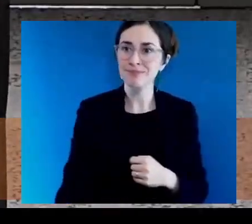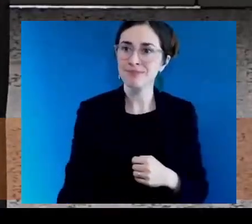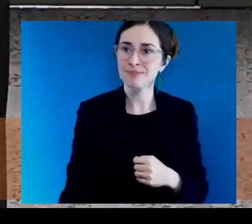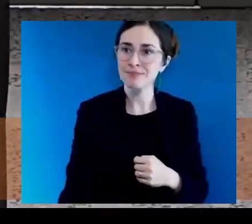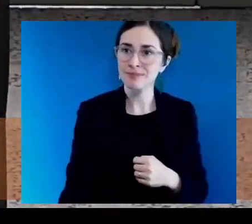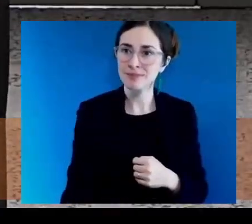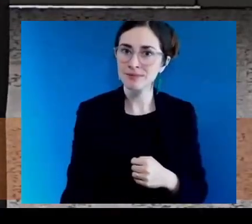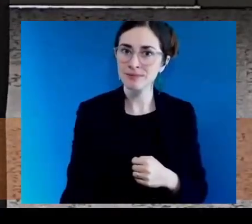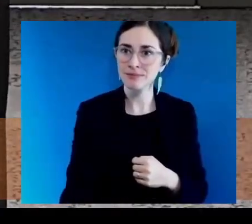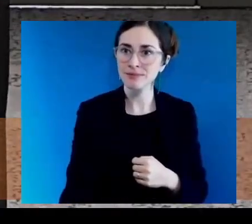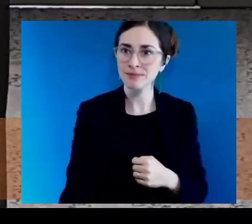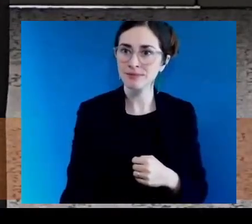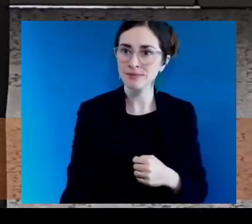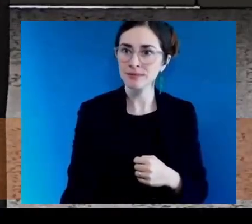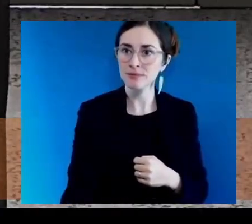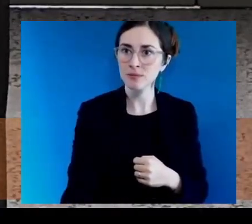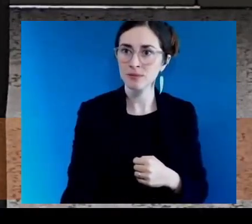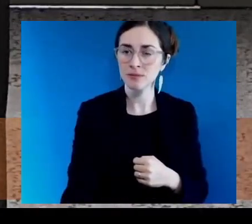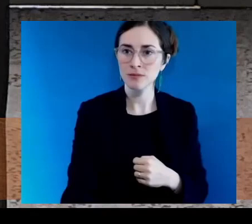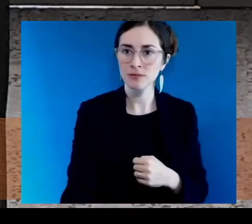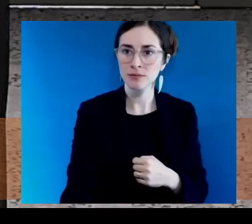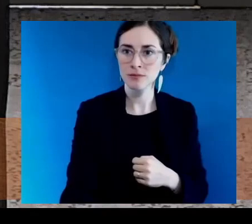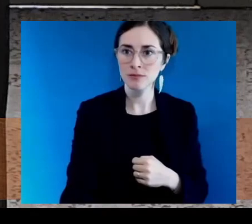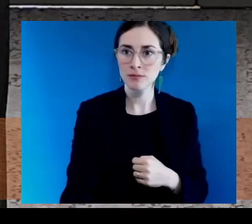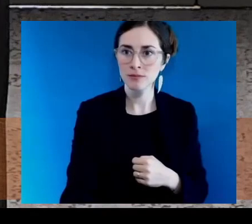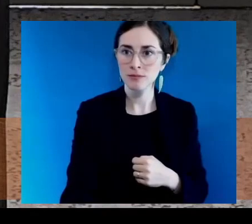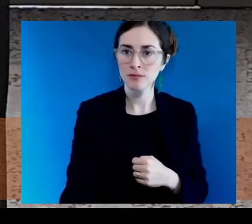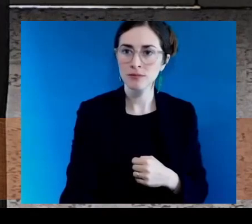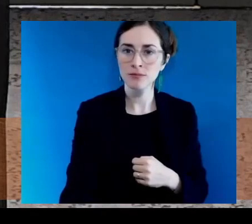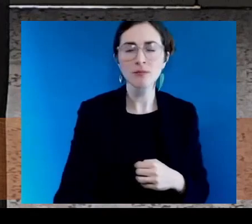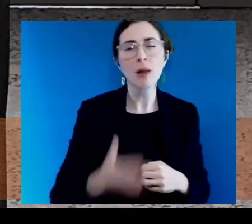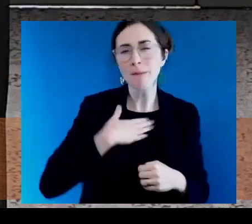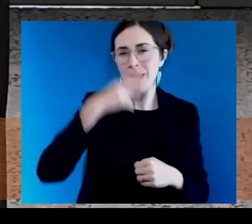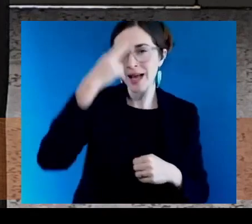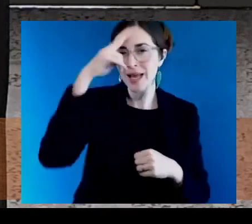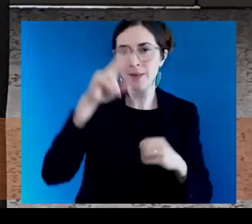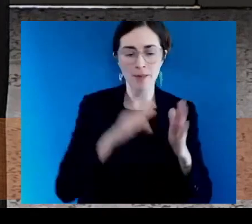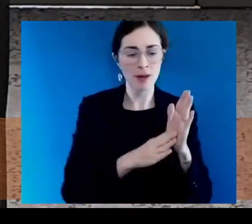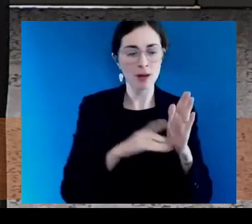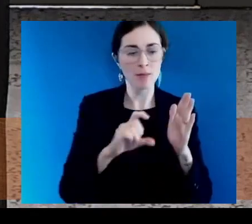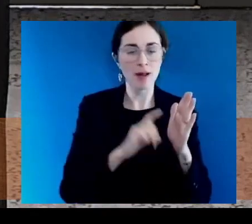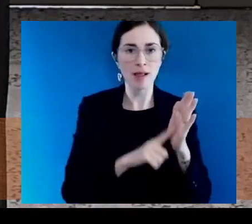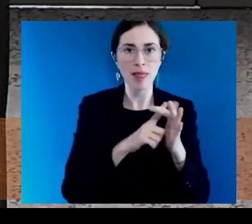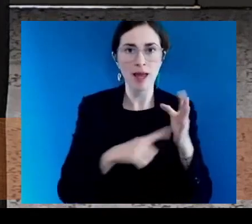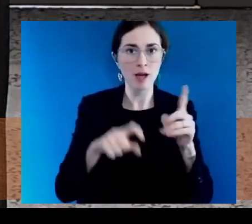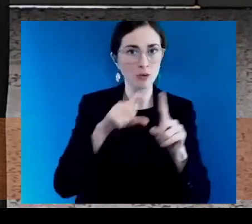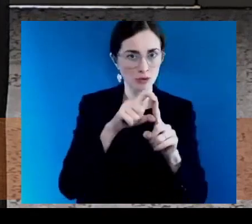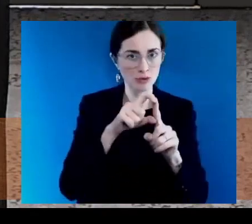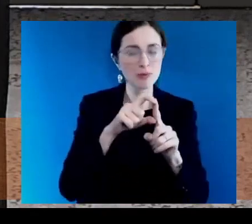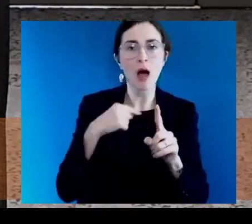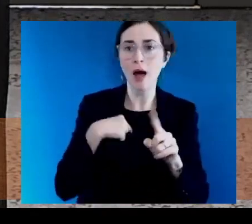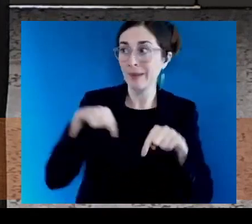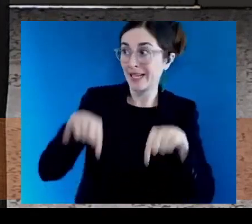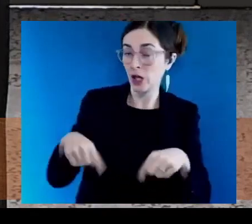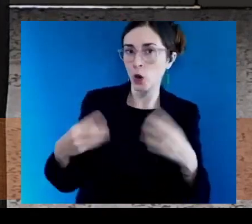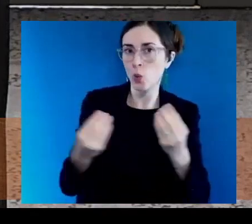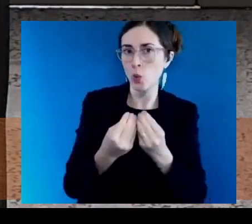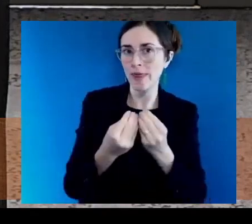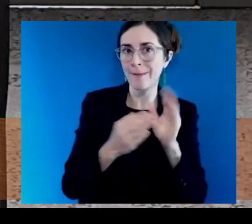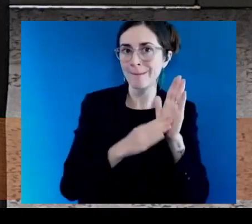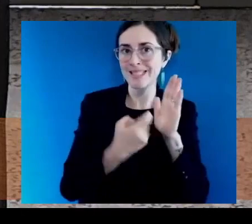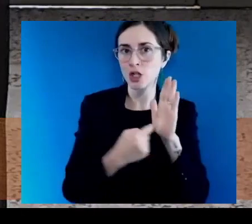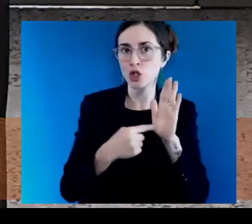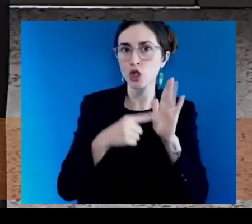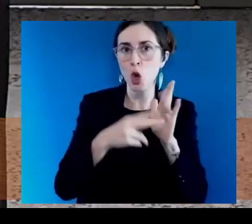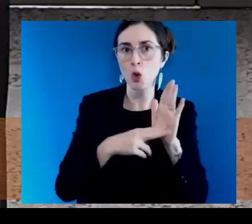Thank you, Chair. My name is McLeod. I appear with Mr. Tony McAvoy this afternoon, this